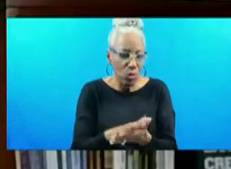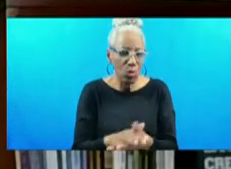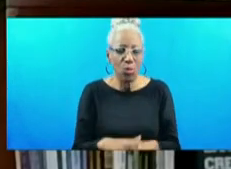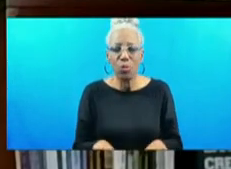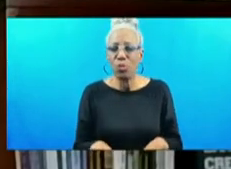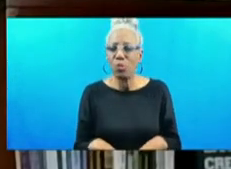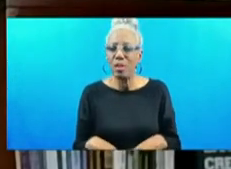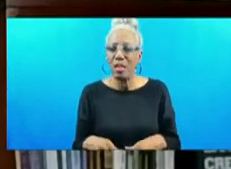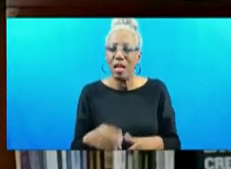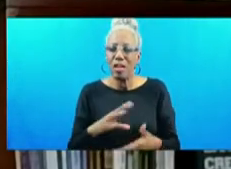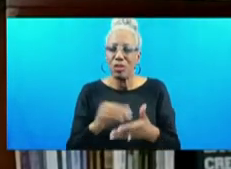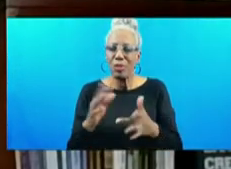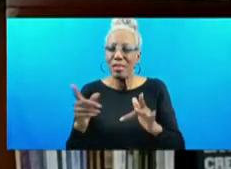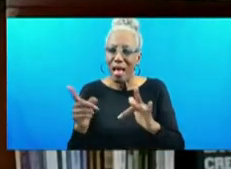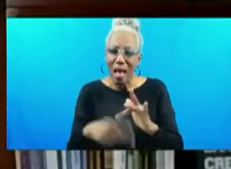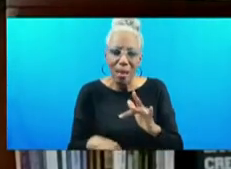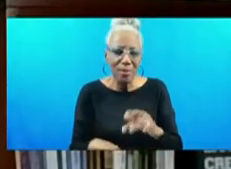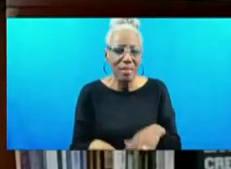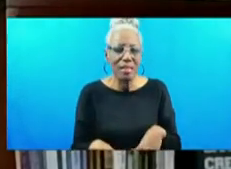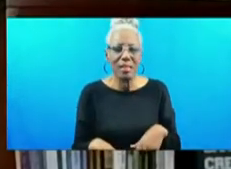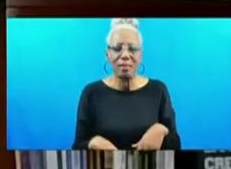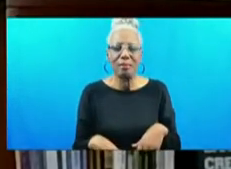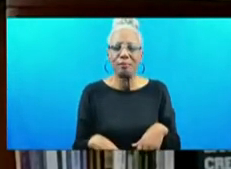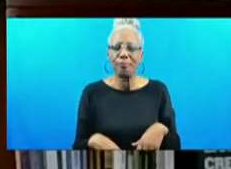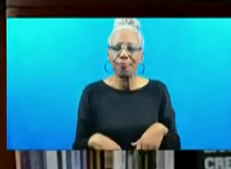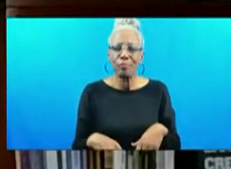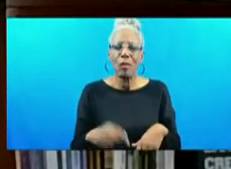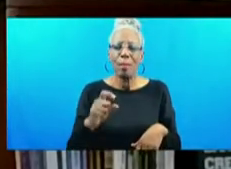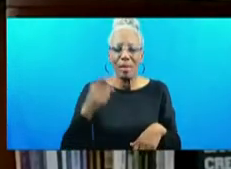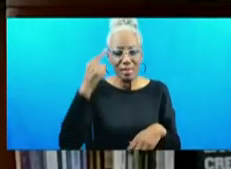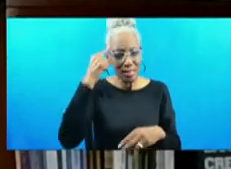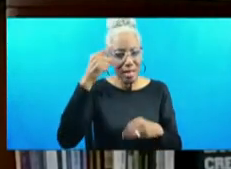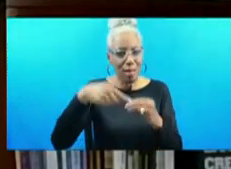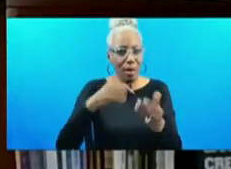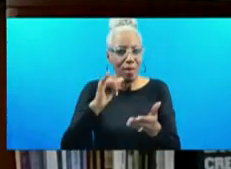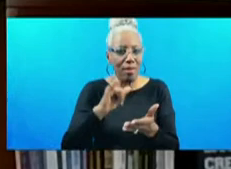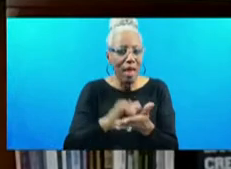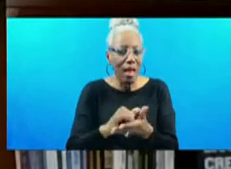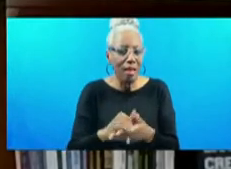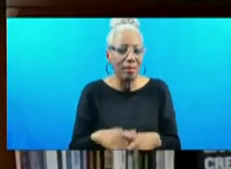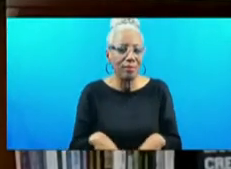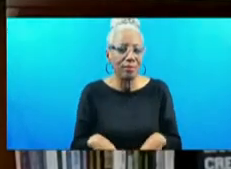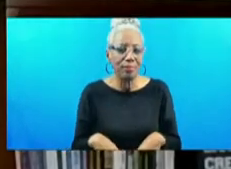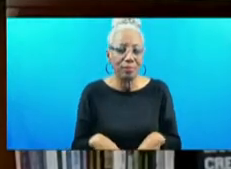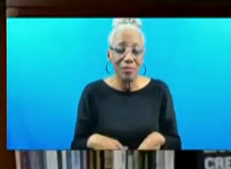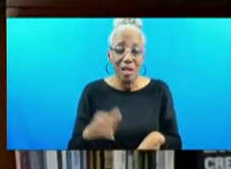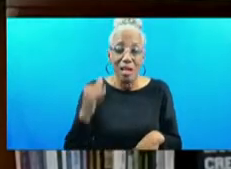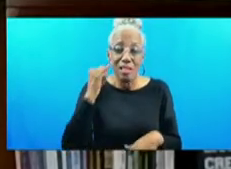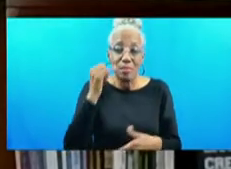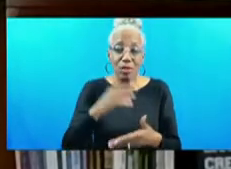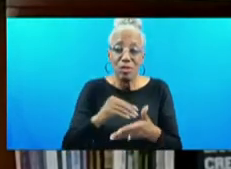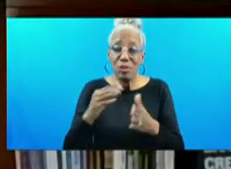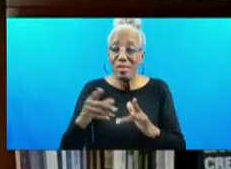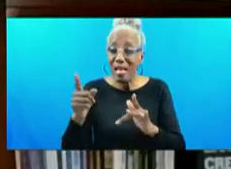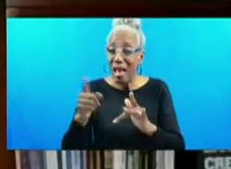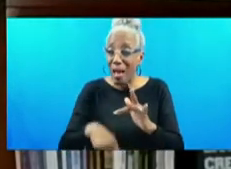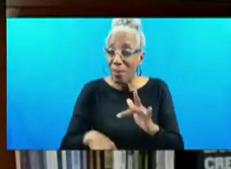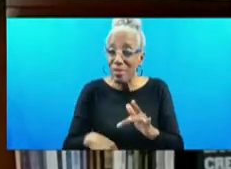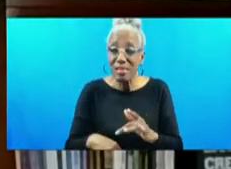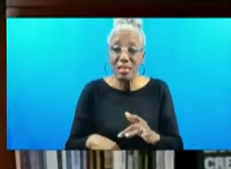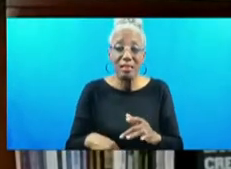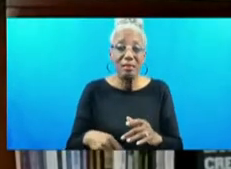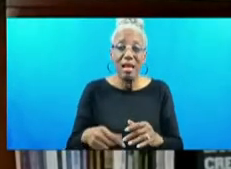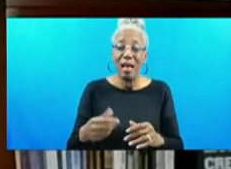oh, who should be in this course? Do we want to hold them back because they were absent? They had a unique circumstance that they needed to work through. They may have